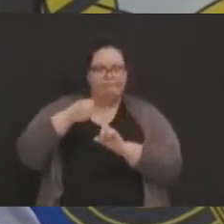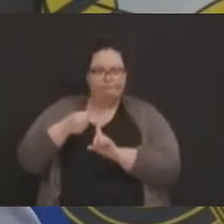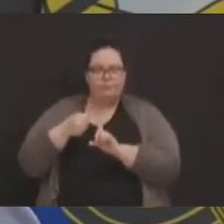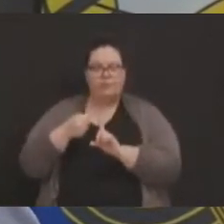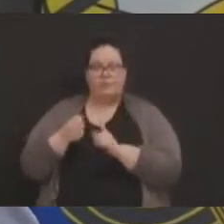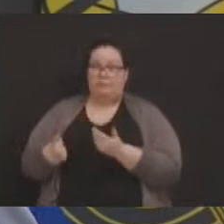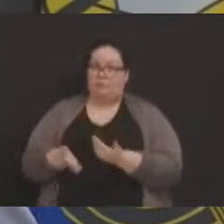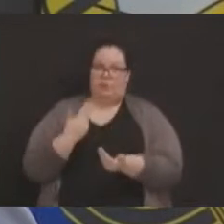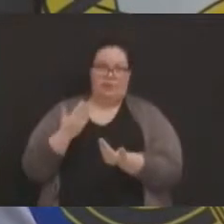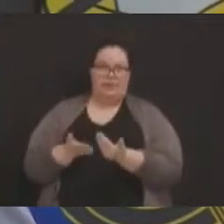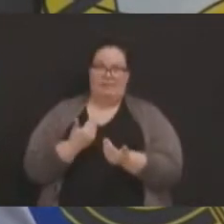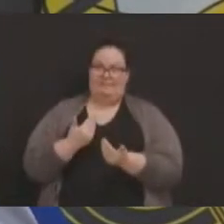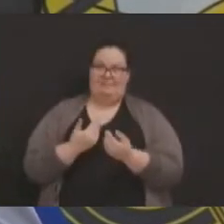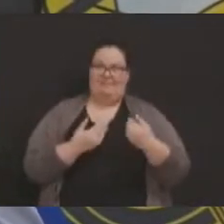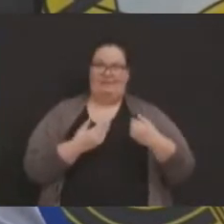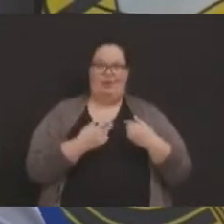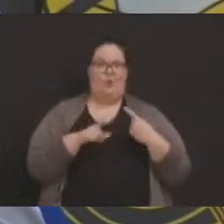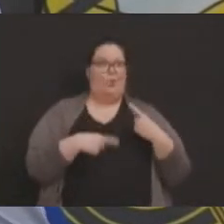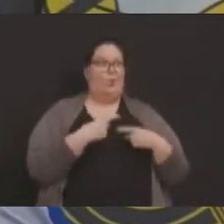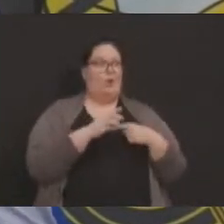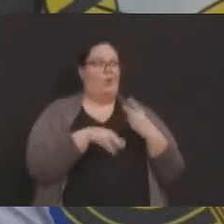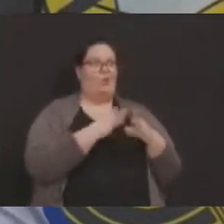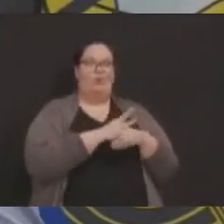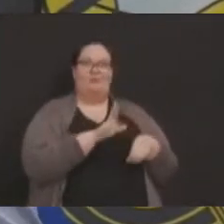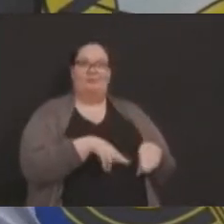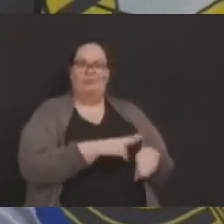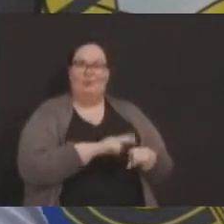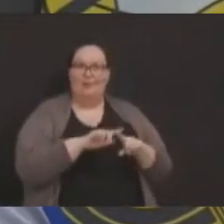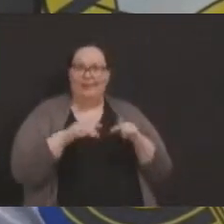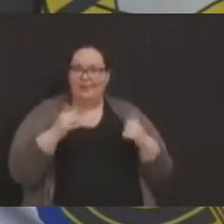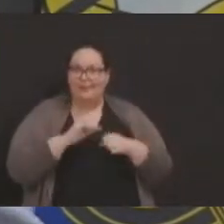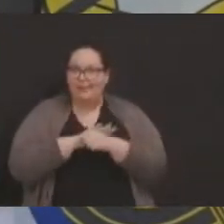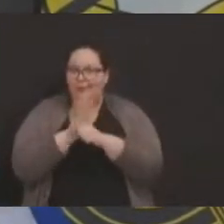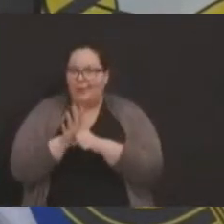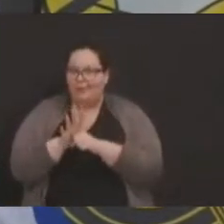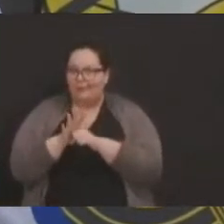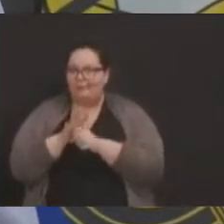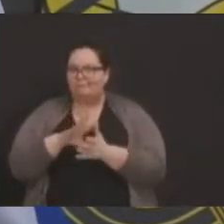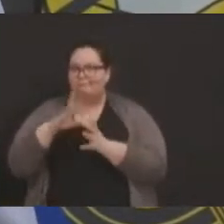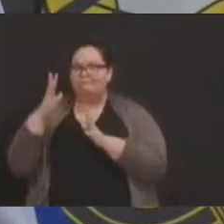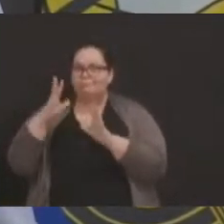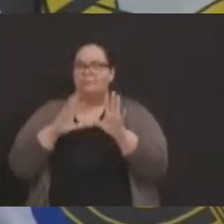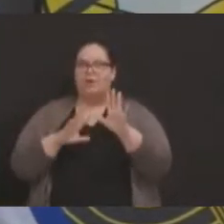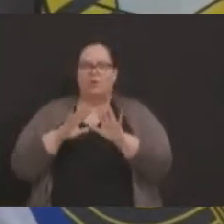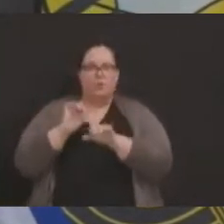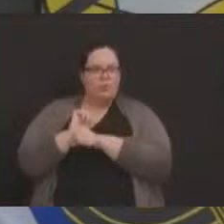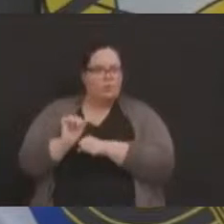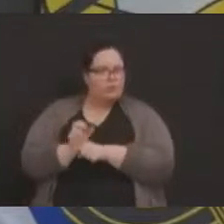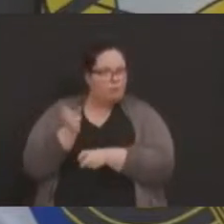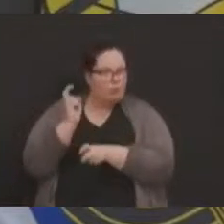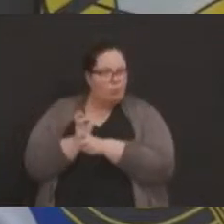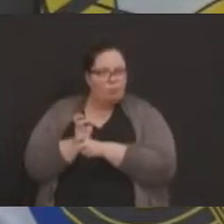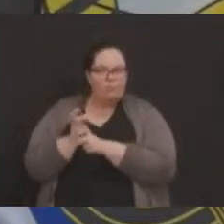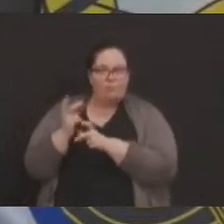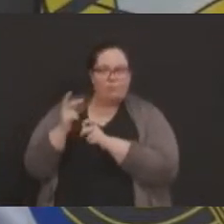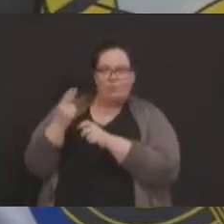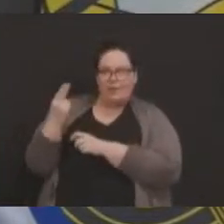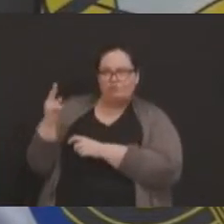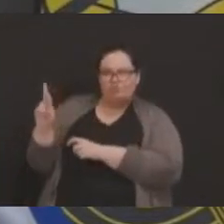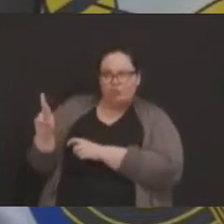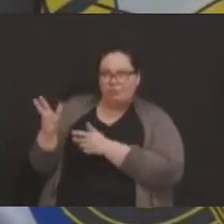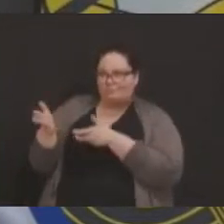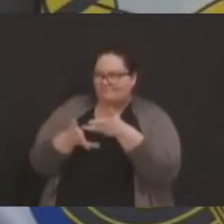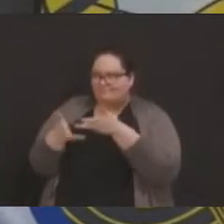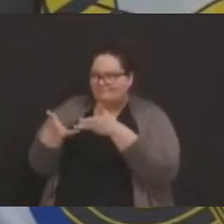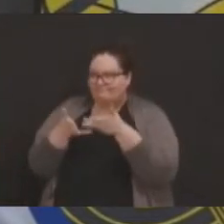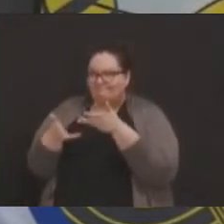with HR and myself and Dr. Muick, the deputy chief. When I was first hired as deputy chief back in 2014, my job